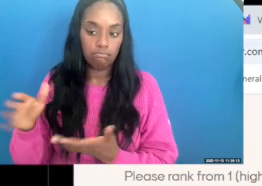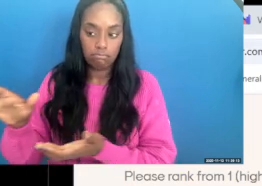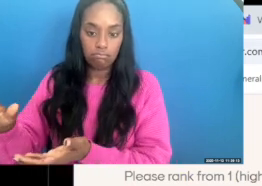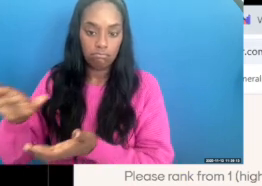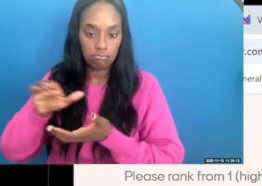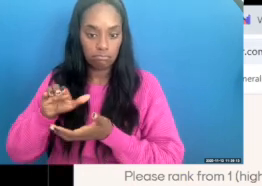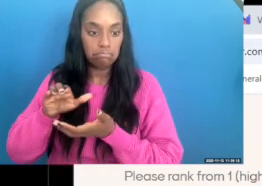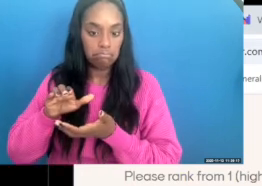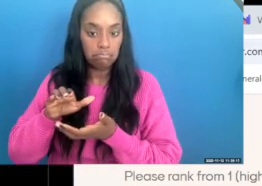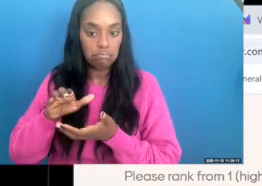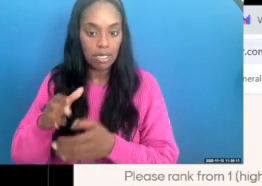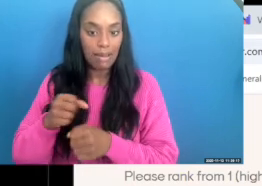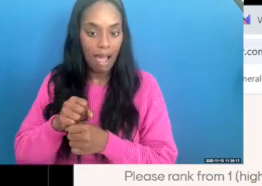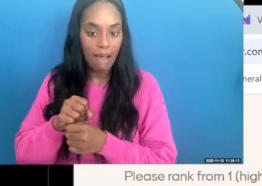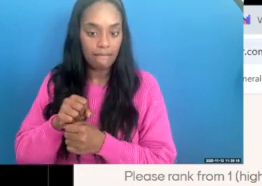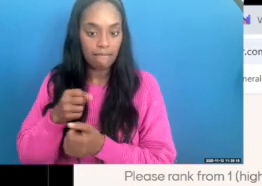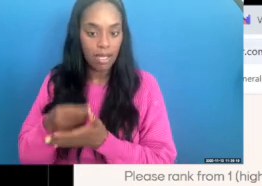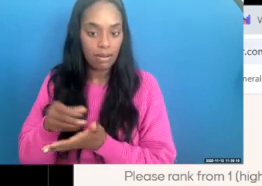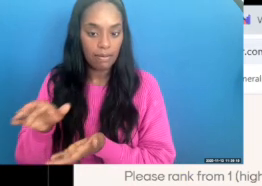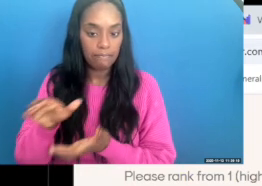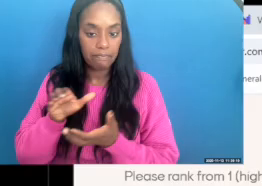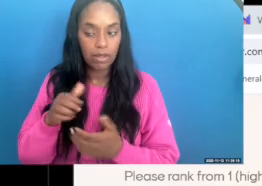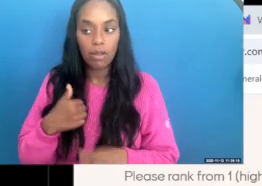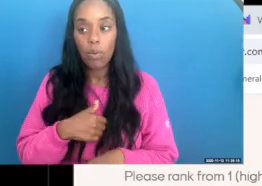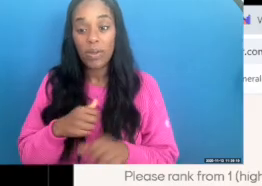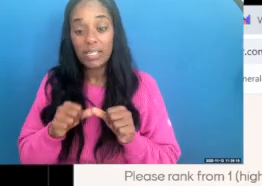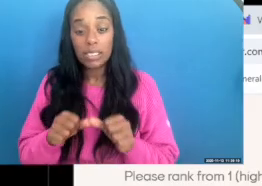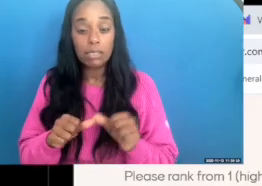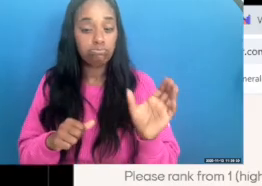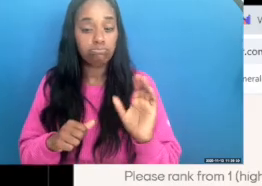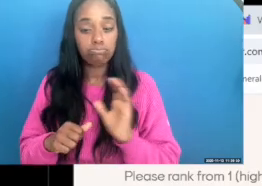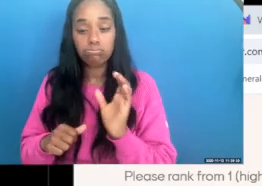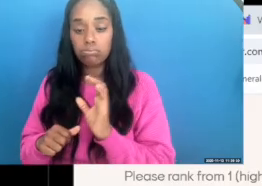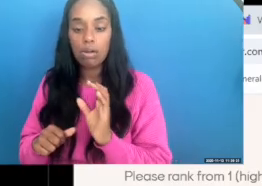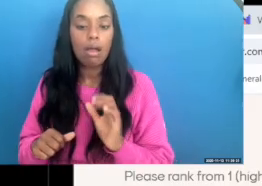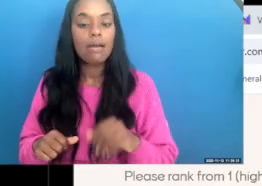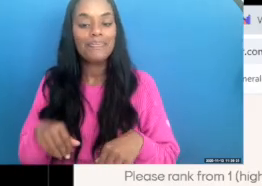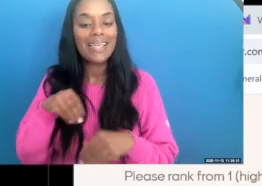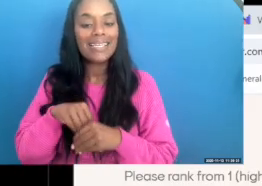did. And so the program did receive some funding from that.